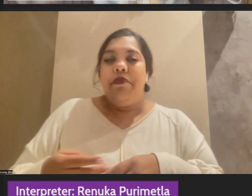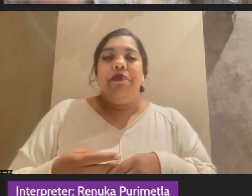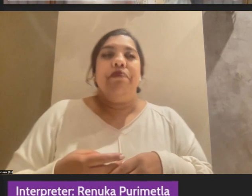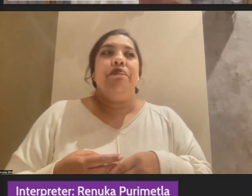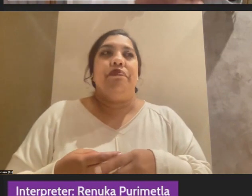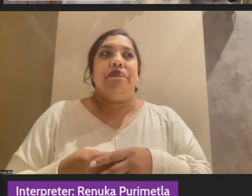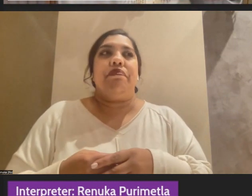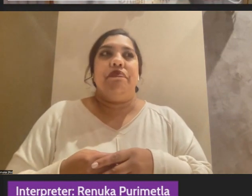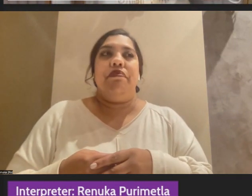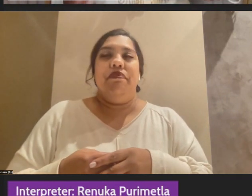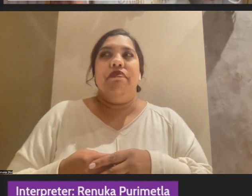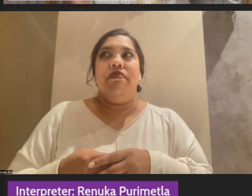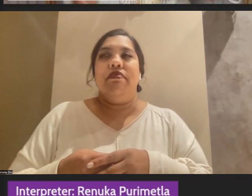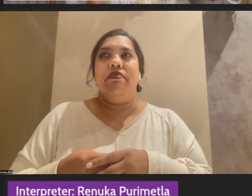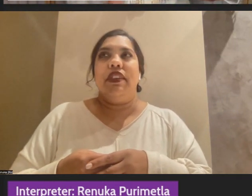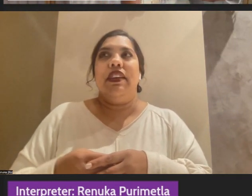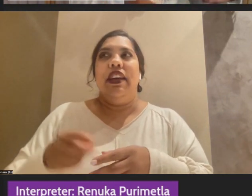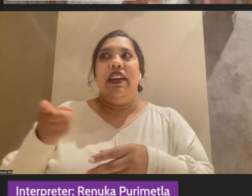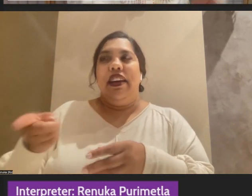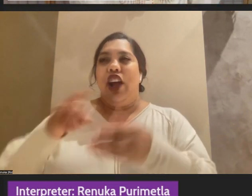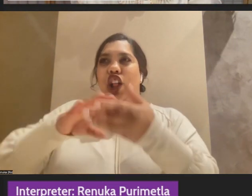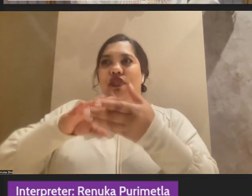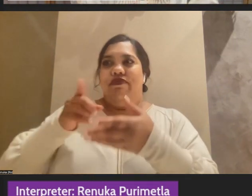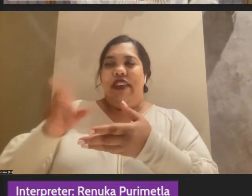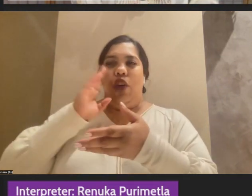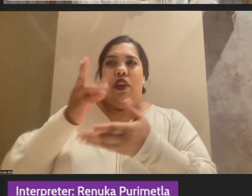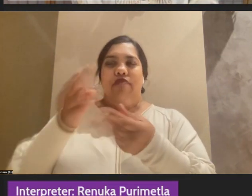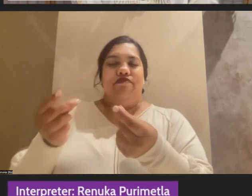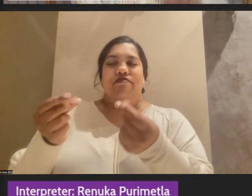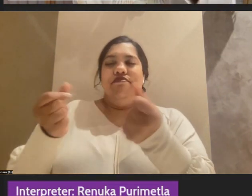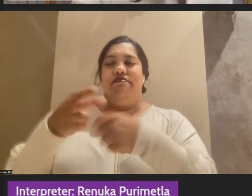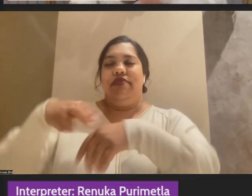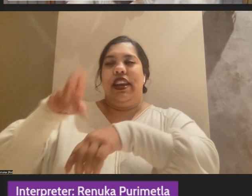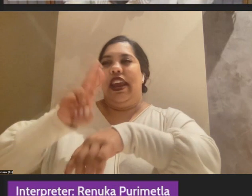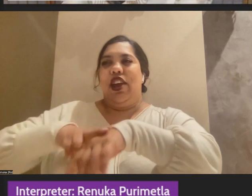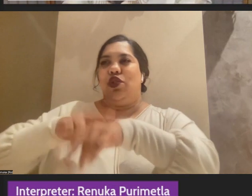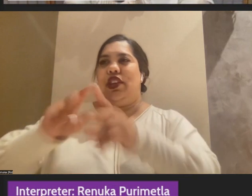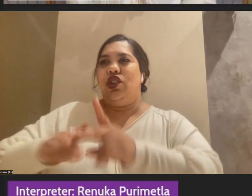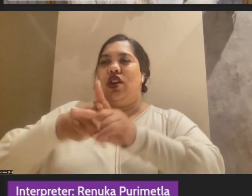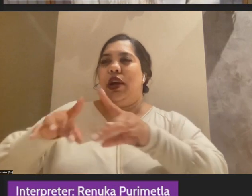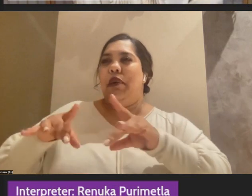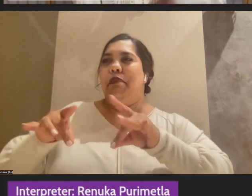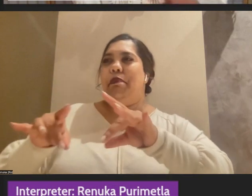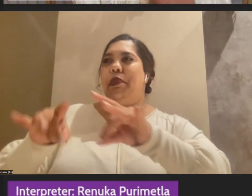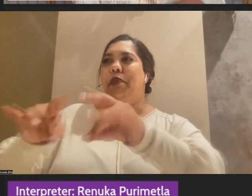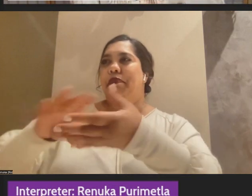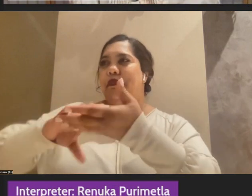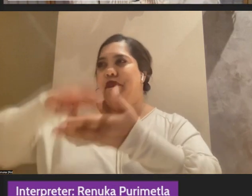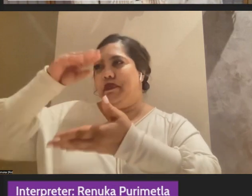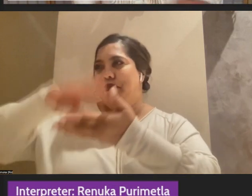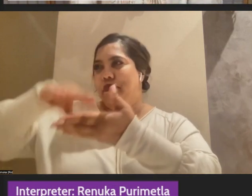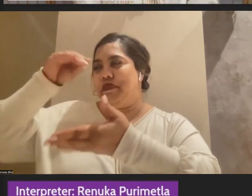learning happens almost by osmosis. There have been many a child who wasn't